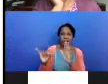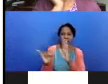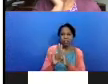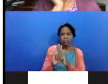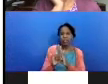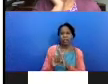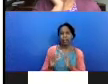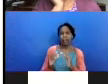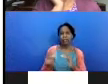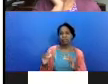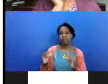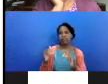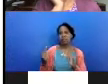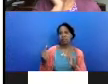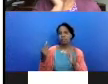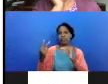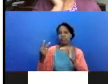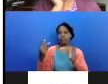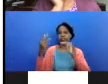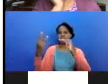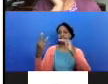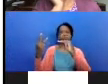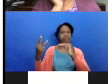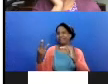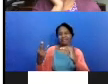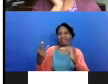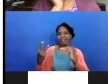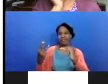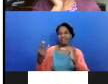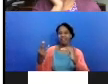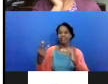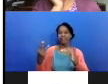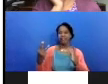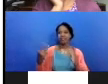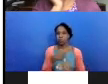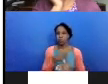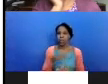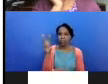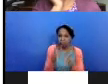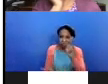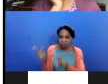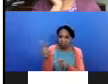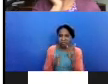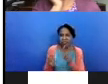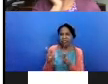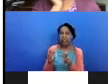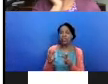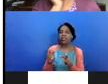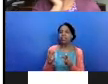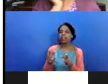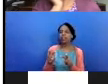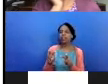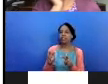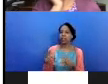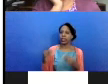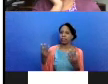we're looking for is, we're looking for somebody who can do those things that we're outlining in terms of